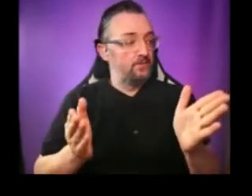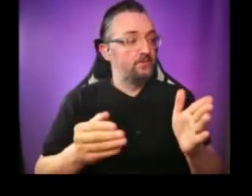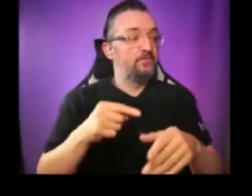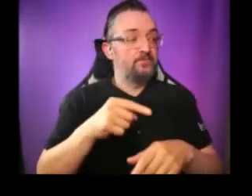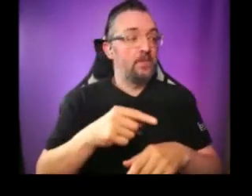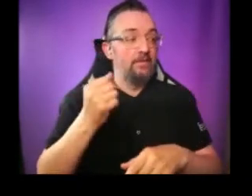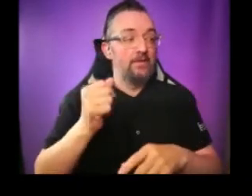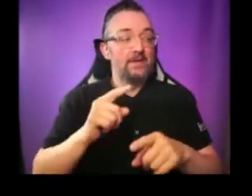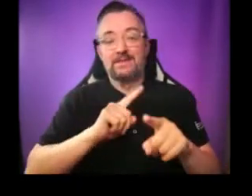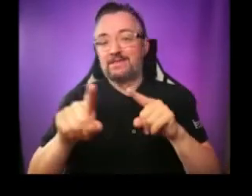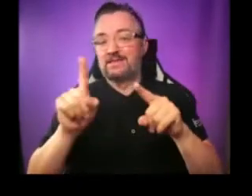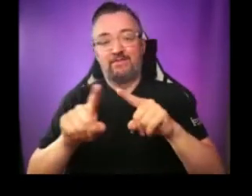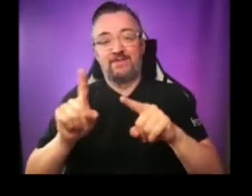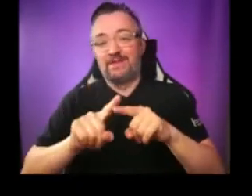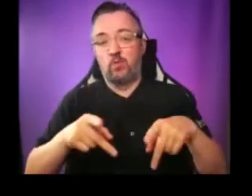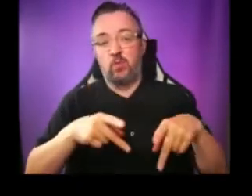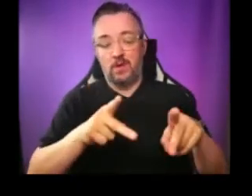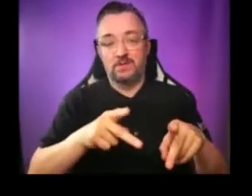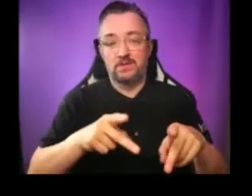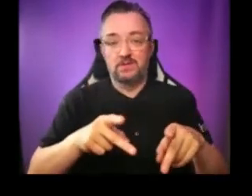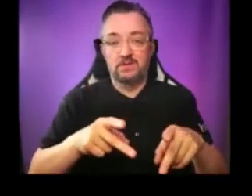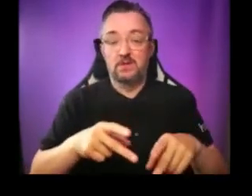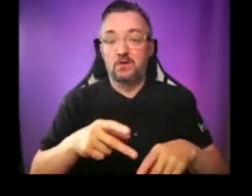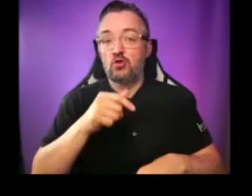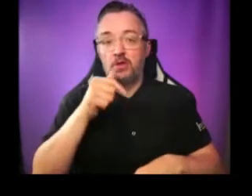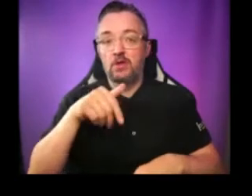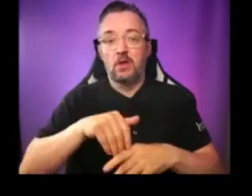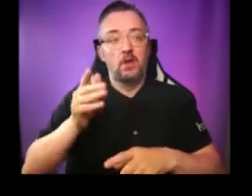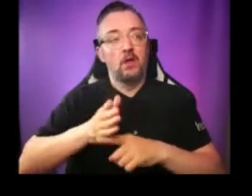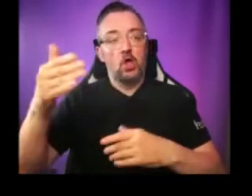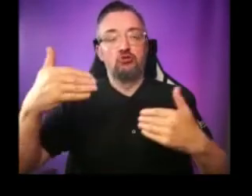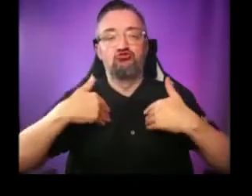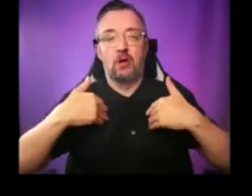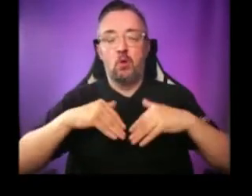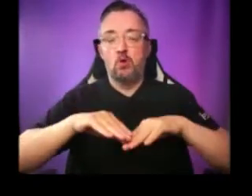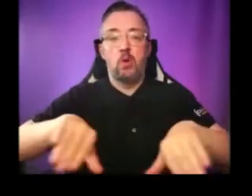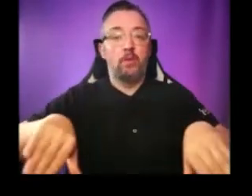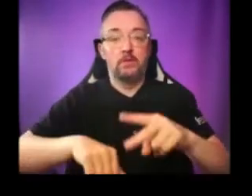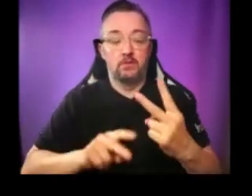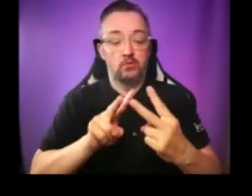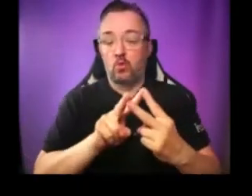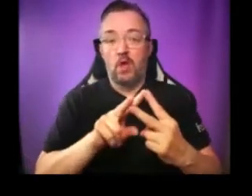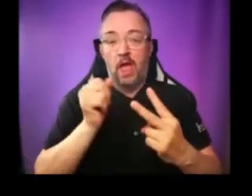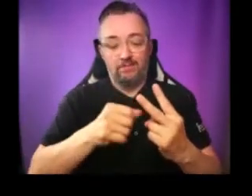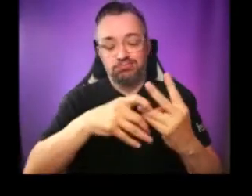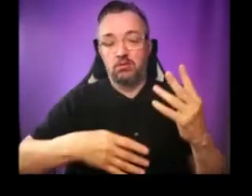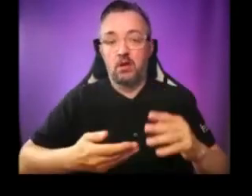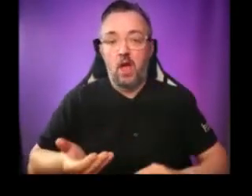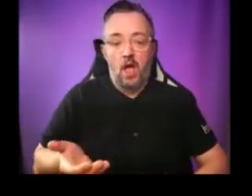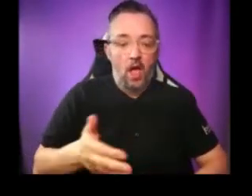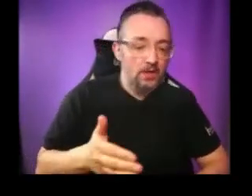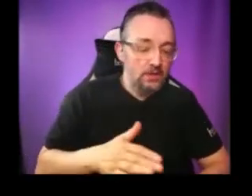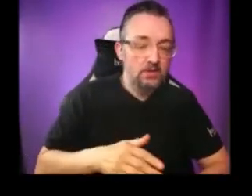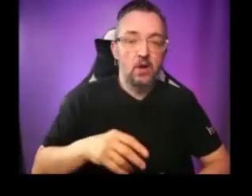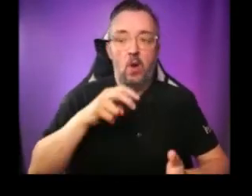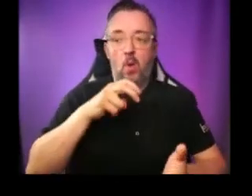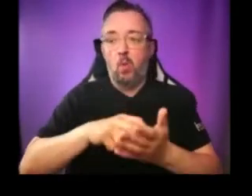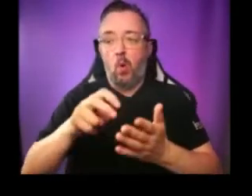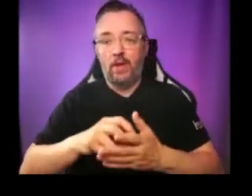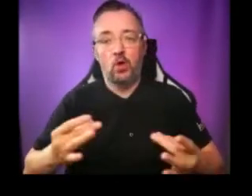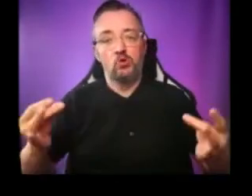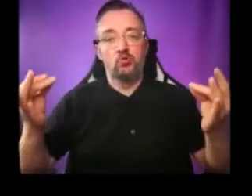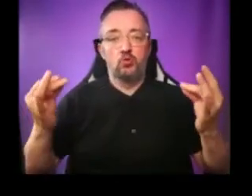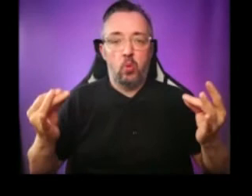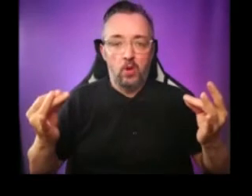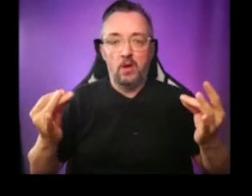many forms and occur in many settings, so not just the gym or the pool. Things like gardening, yoga, walking or wheeling to school